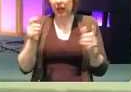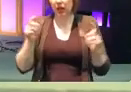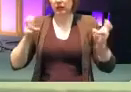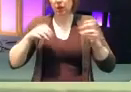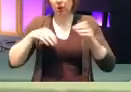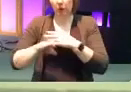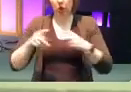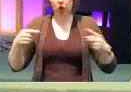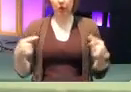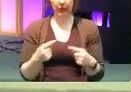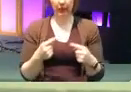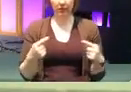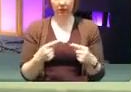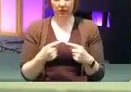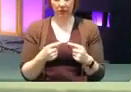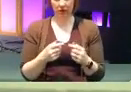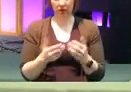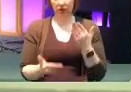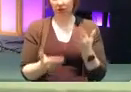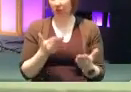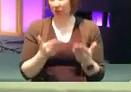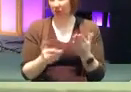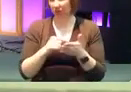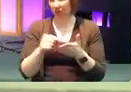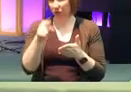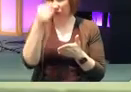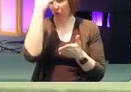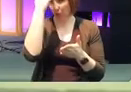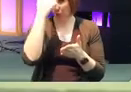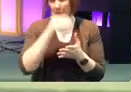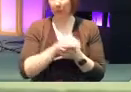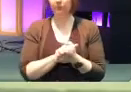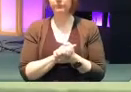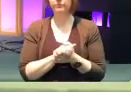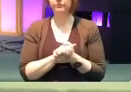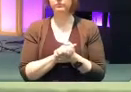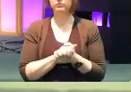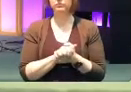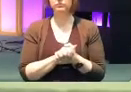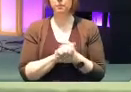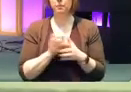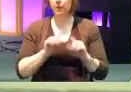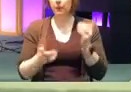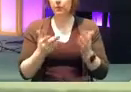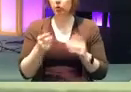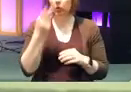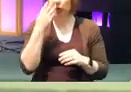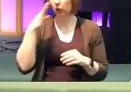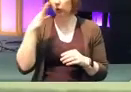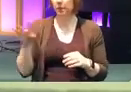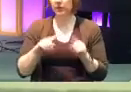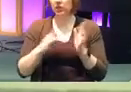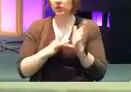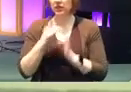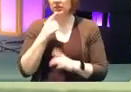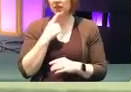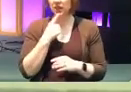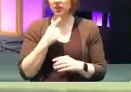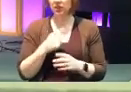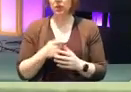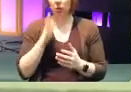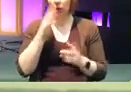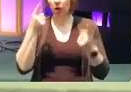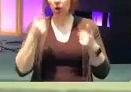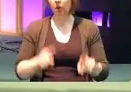And here's a verse that you made me know, kind of choose to ignore, but this is what Jesus said is going to